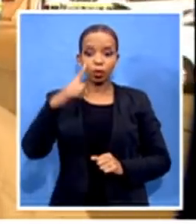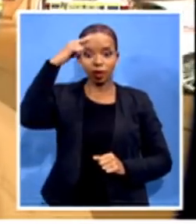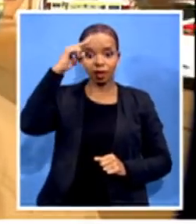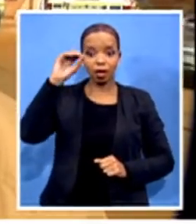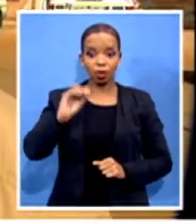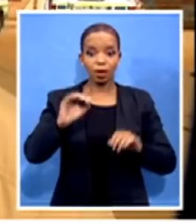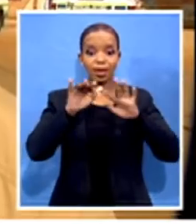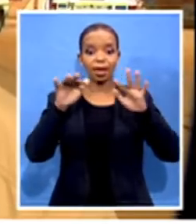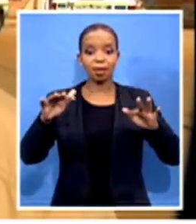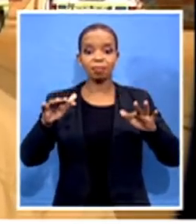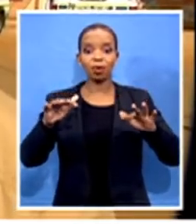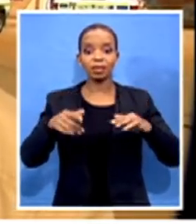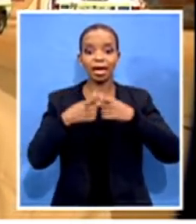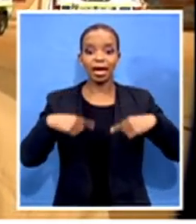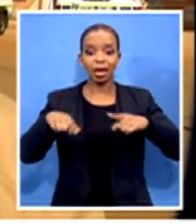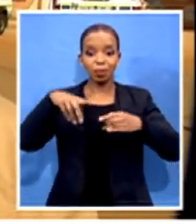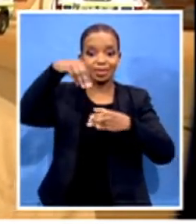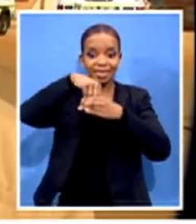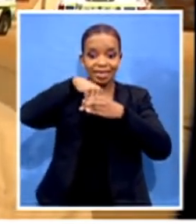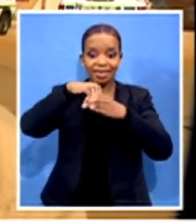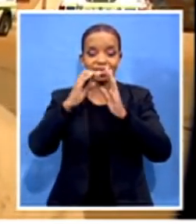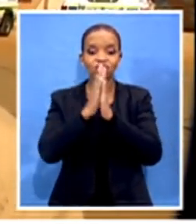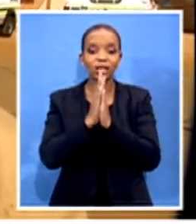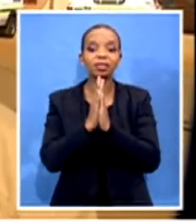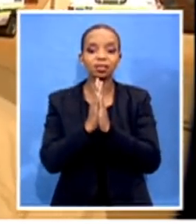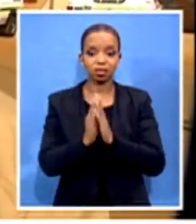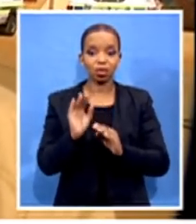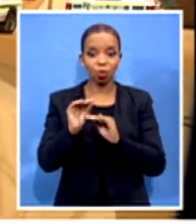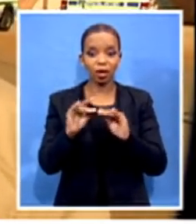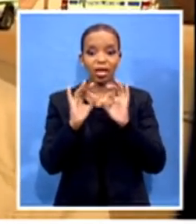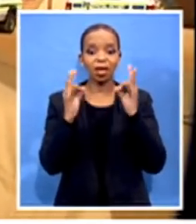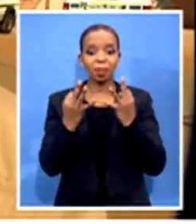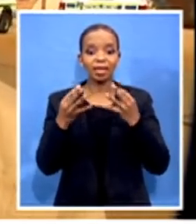people inside, hostage. And there are families there,